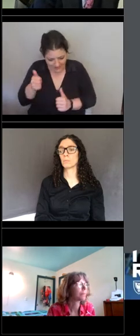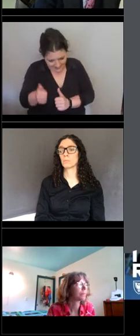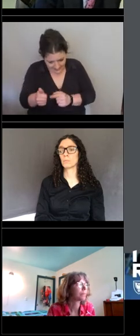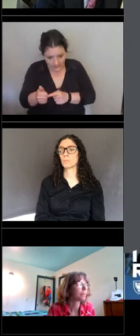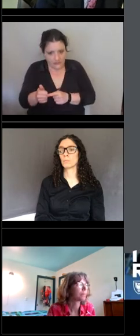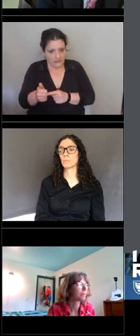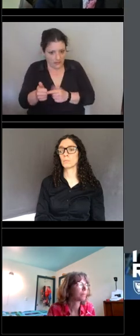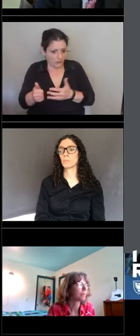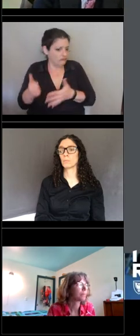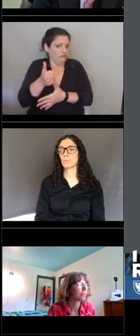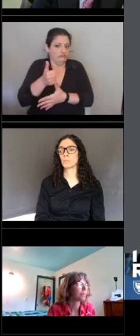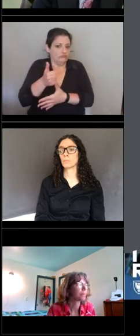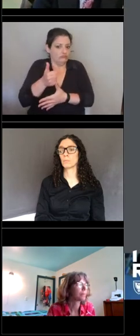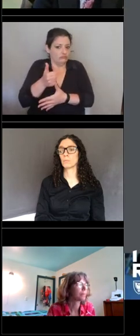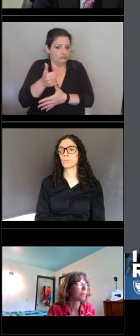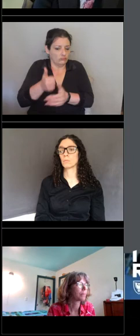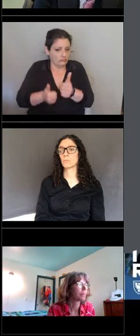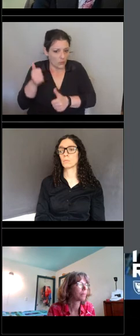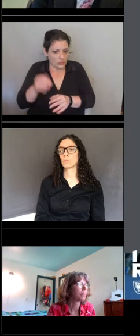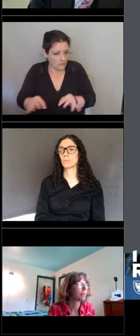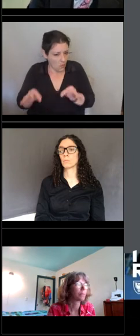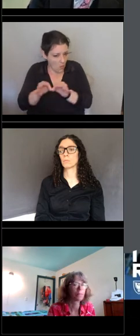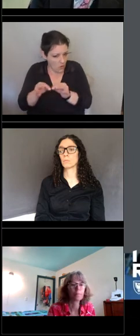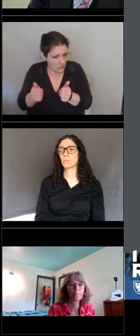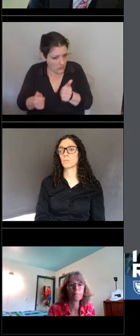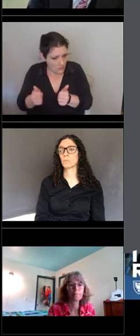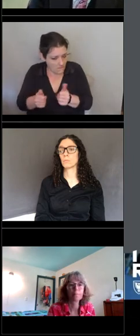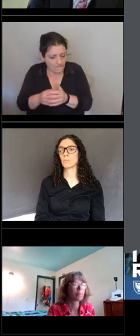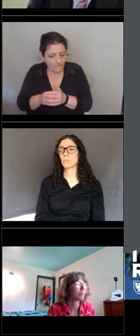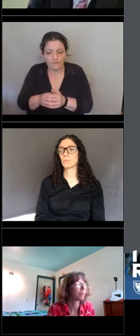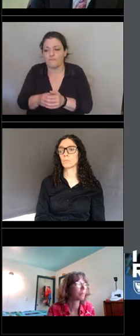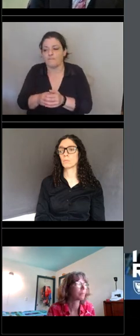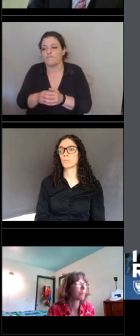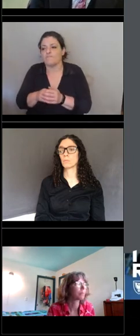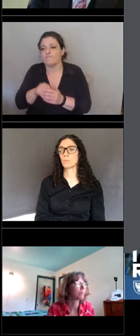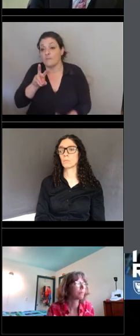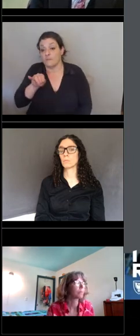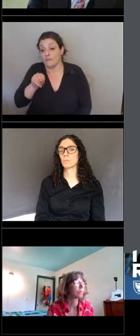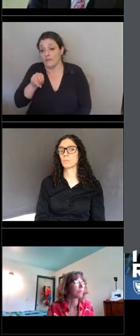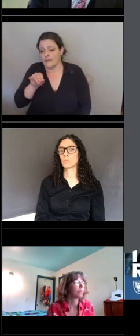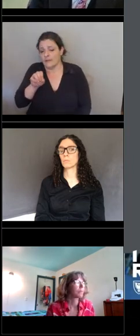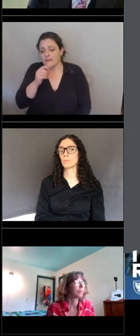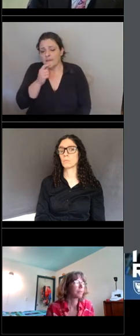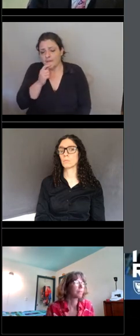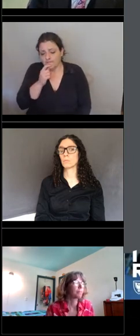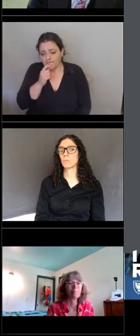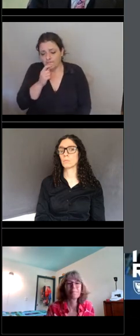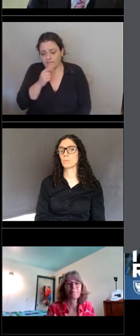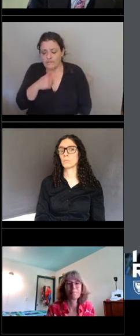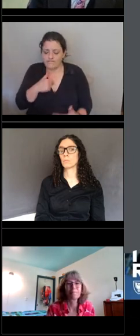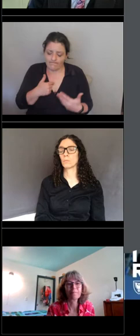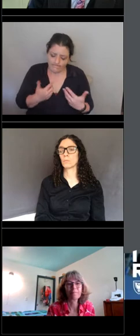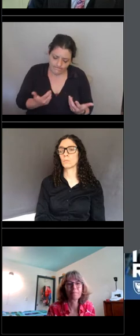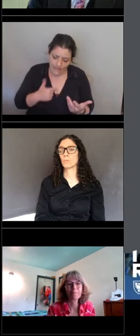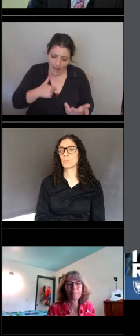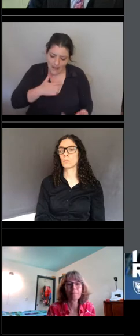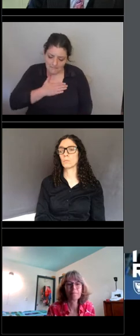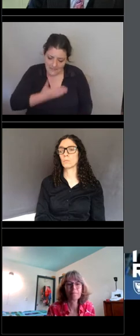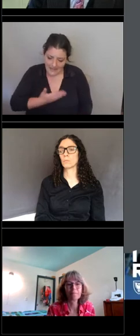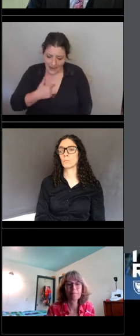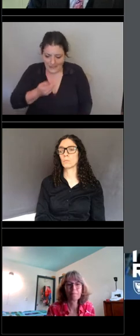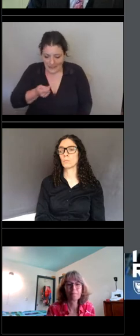I do concede, although I was I should say disappointed, because I mean, we should be leaving emotions out of